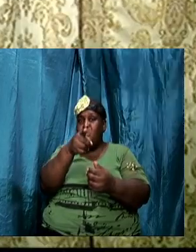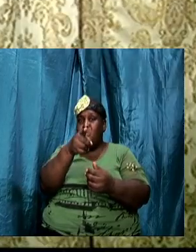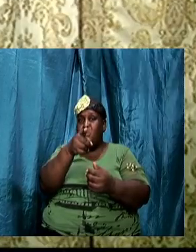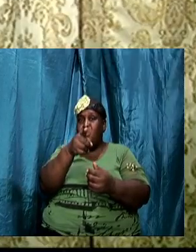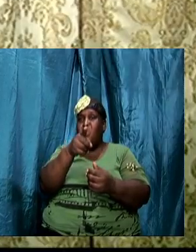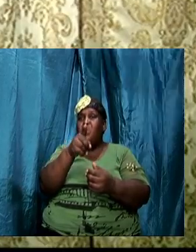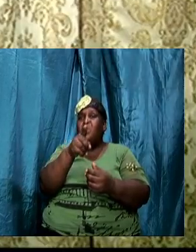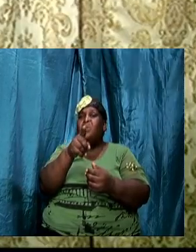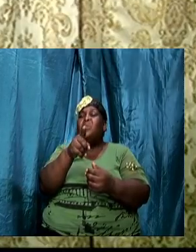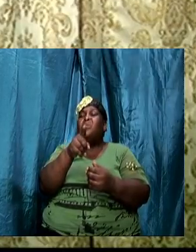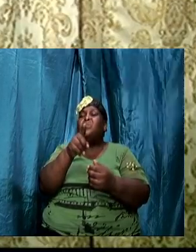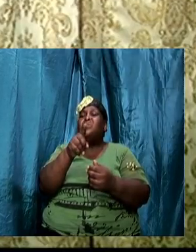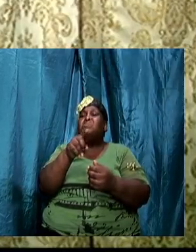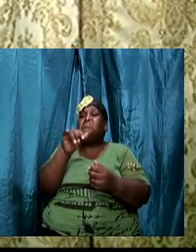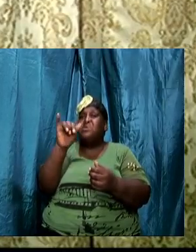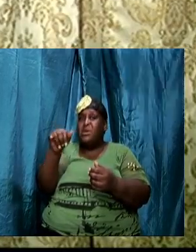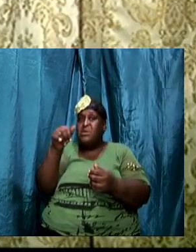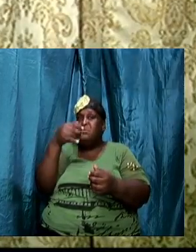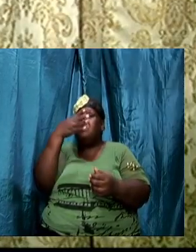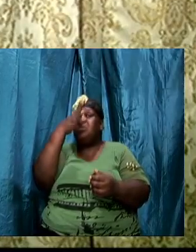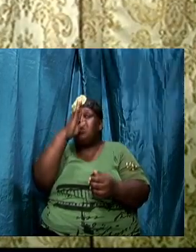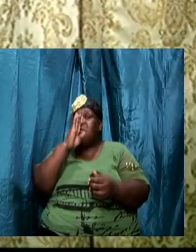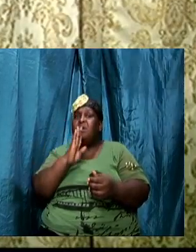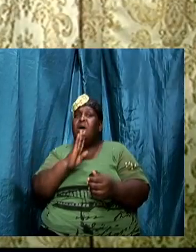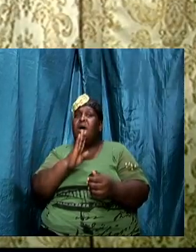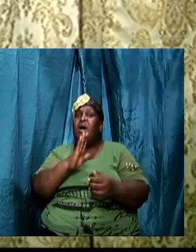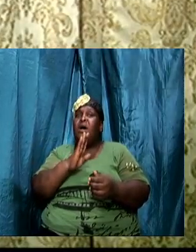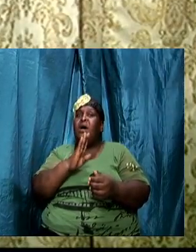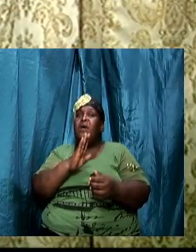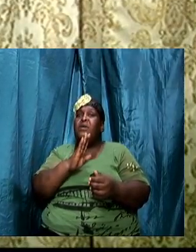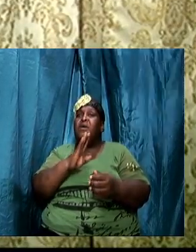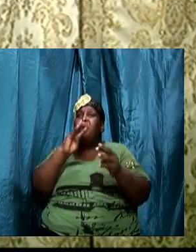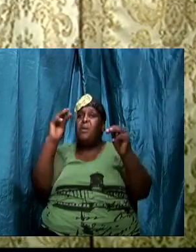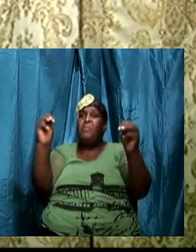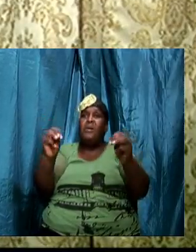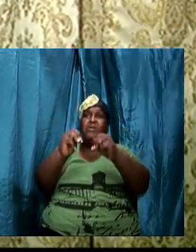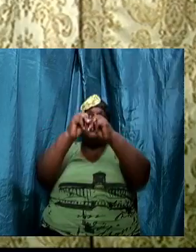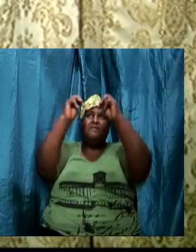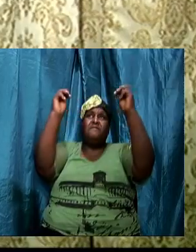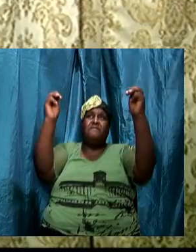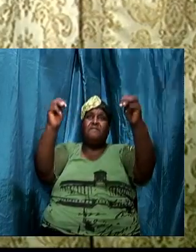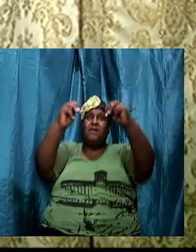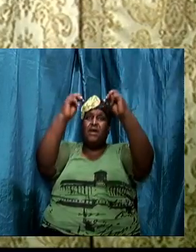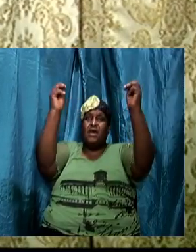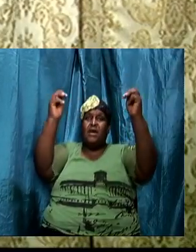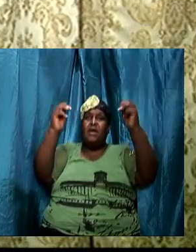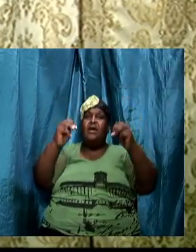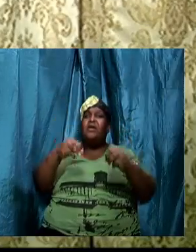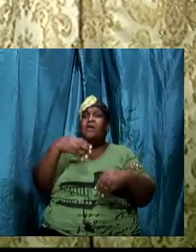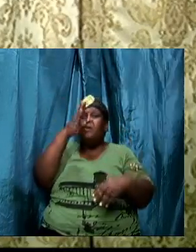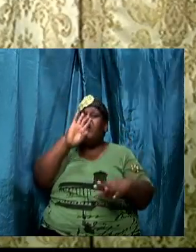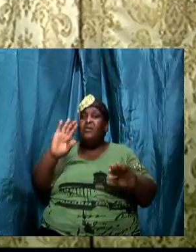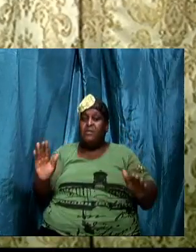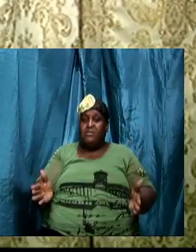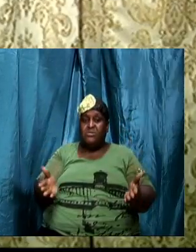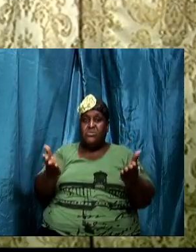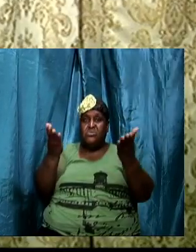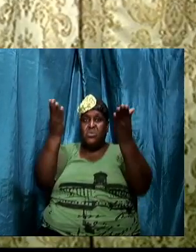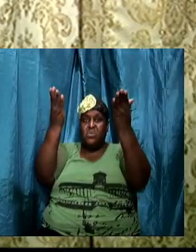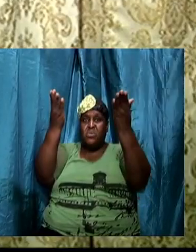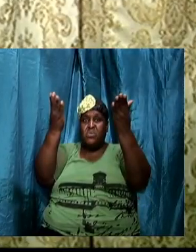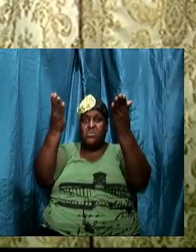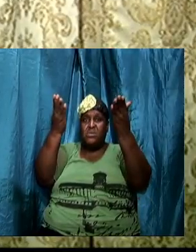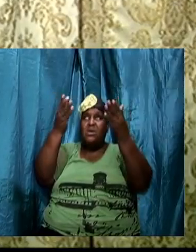uncertain terms that God magnifies, God exalts